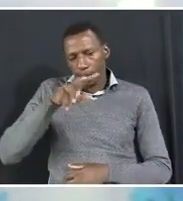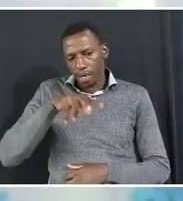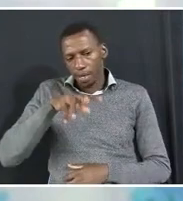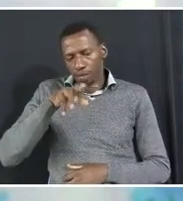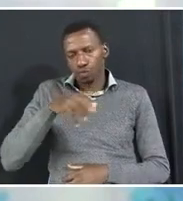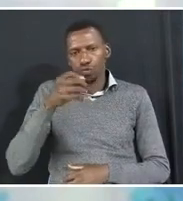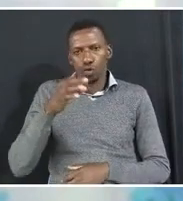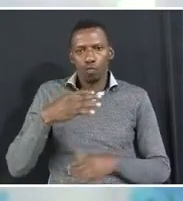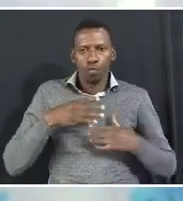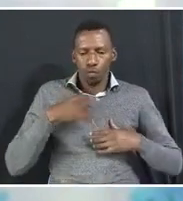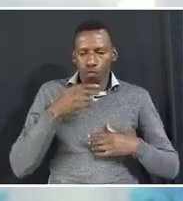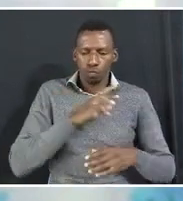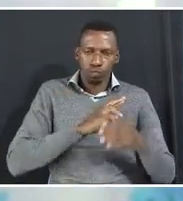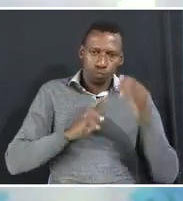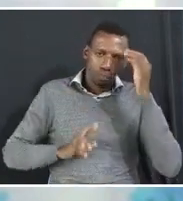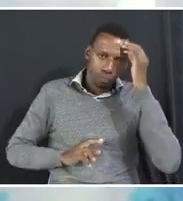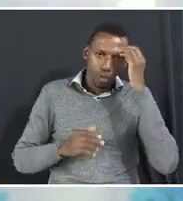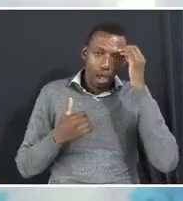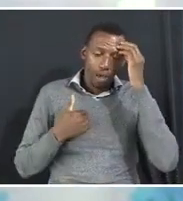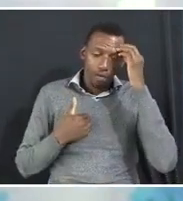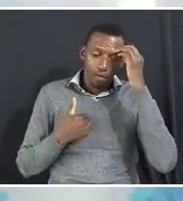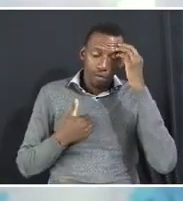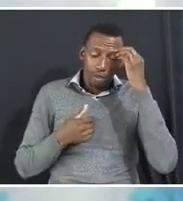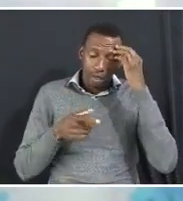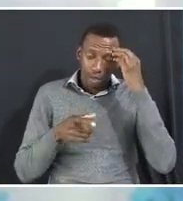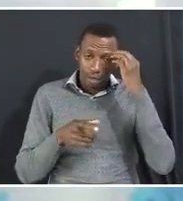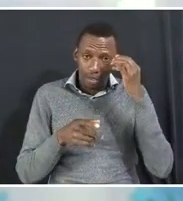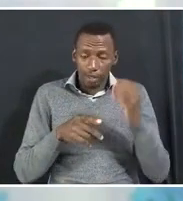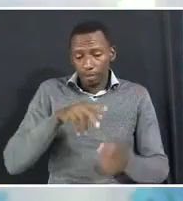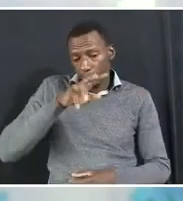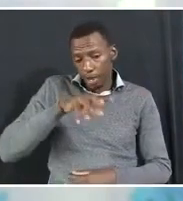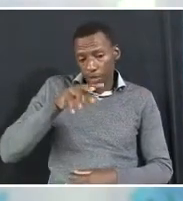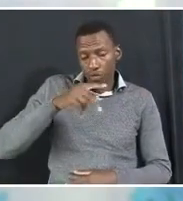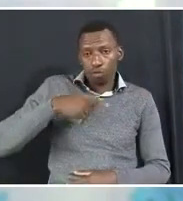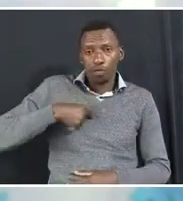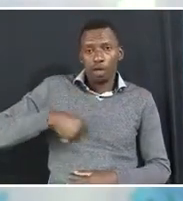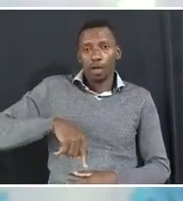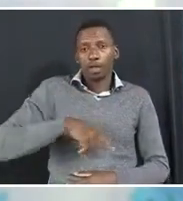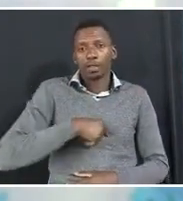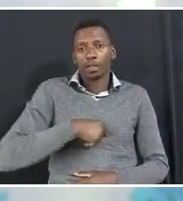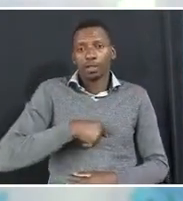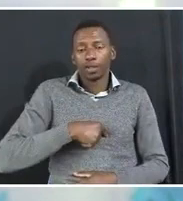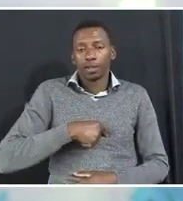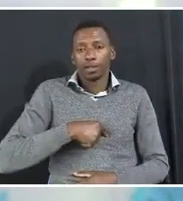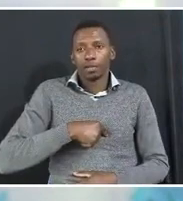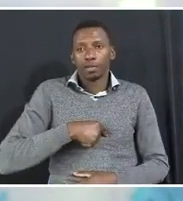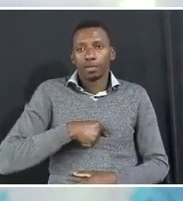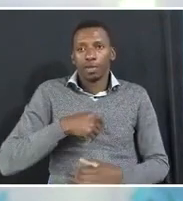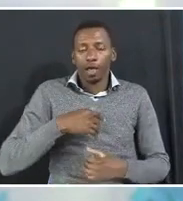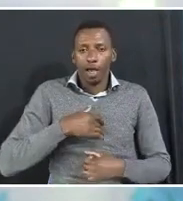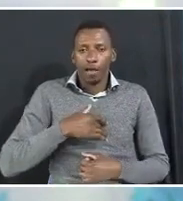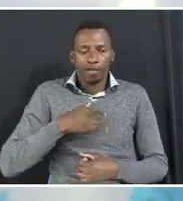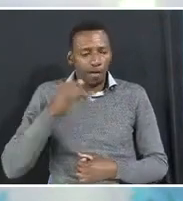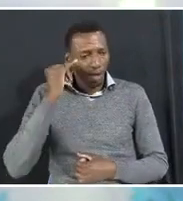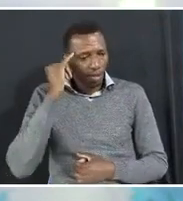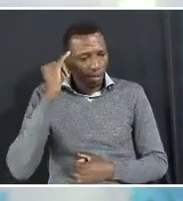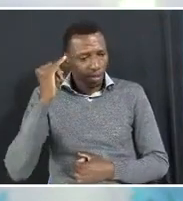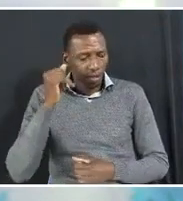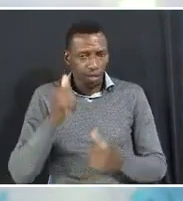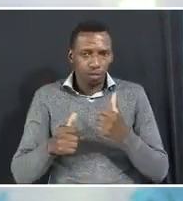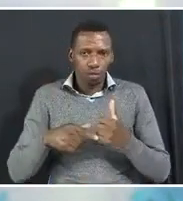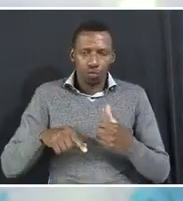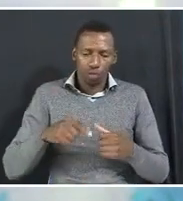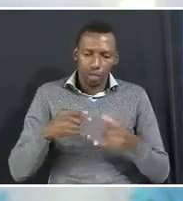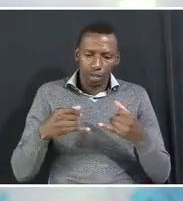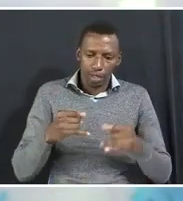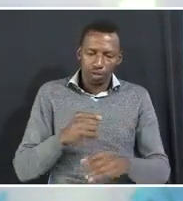is the attitude of us. It's not anything about the parable. That is the attitude of being religious. There is a sense in which we try to